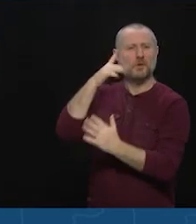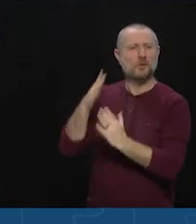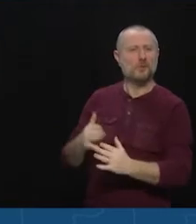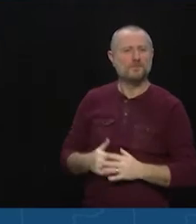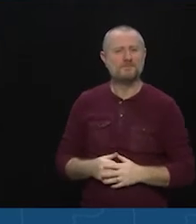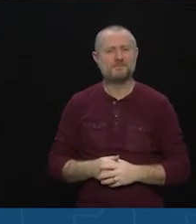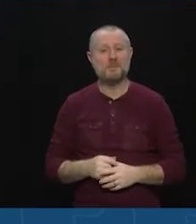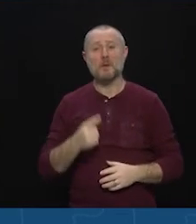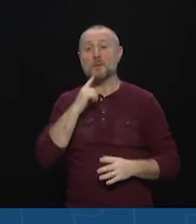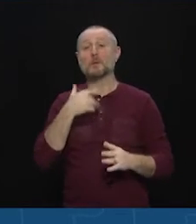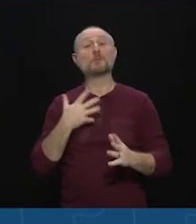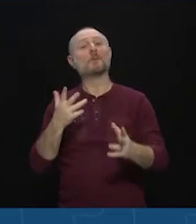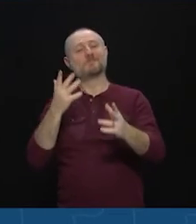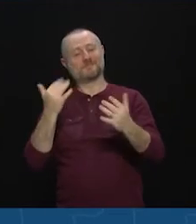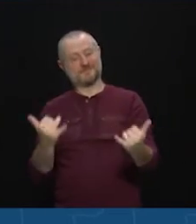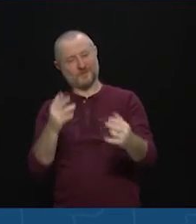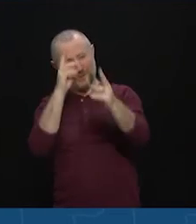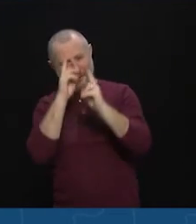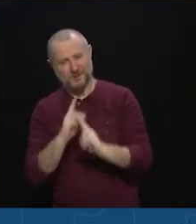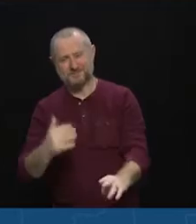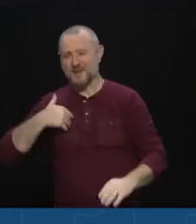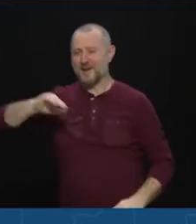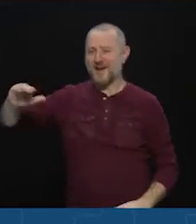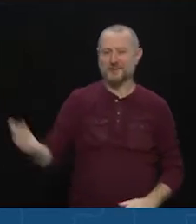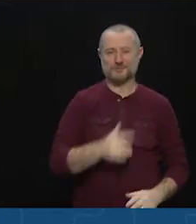you Governor Kathy Hochul.